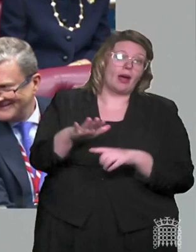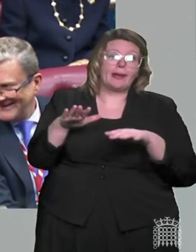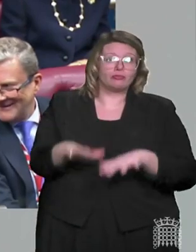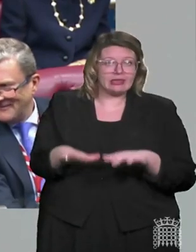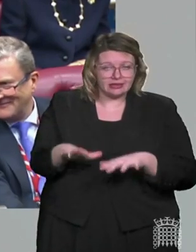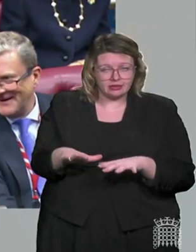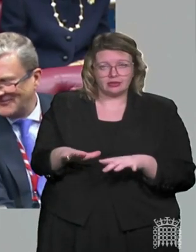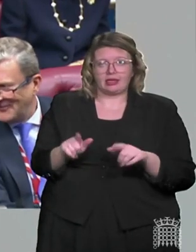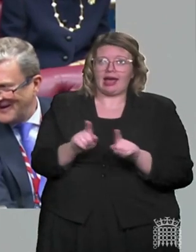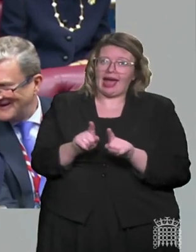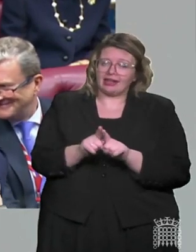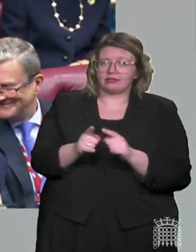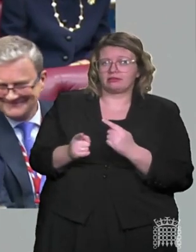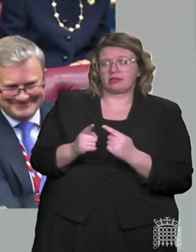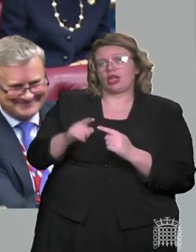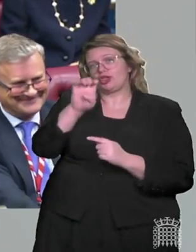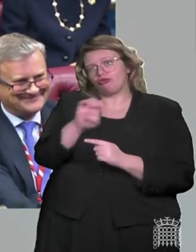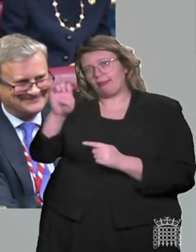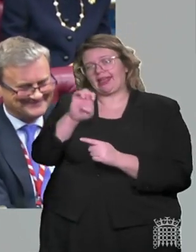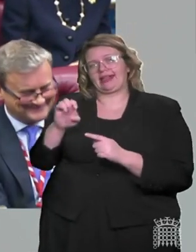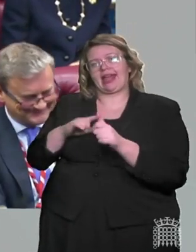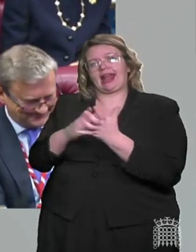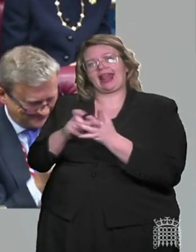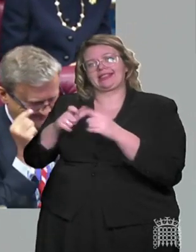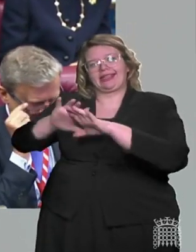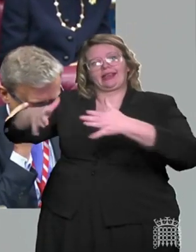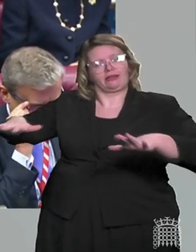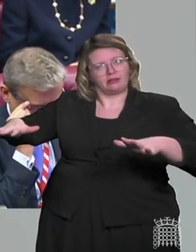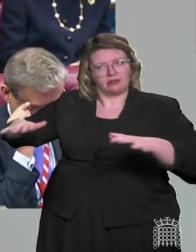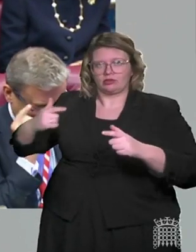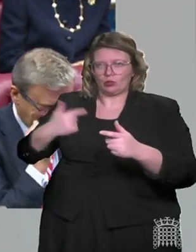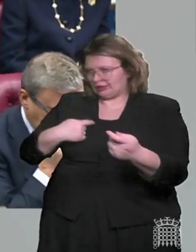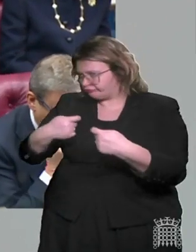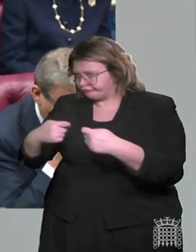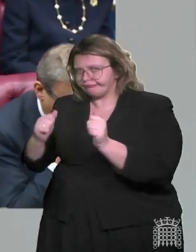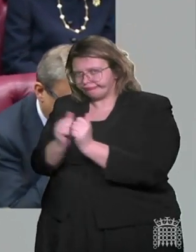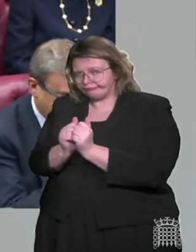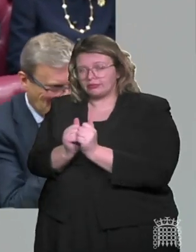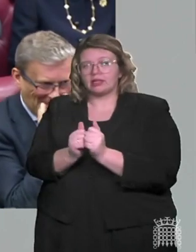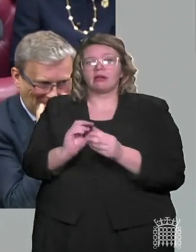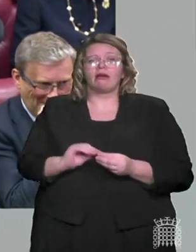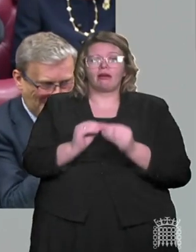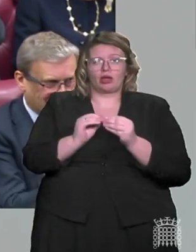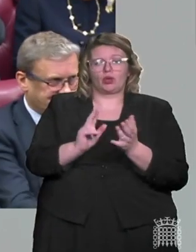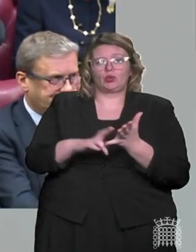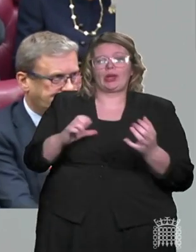the Indo-Pacific and the Euro-Atlantic. We're making significant progress to deliver nuclear-powered submarines for the UK and Australia, and